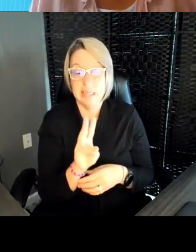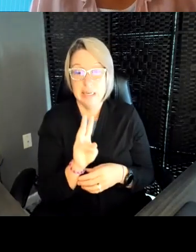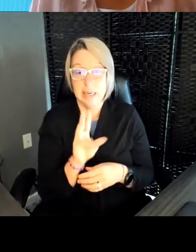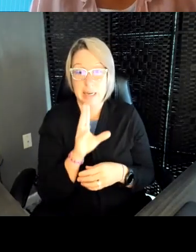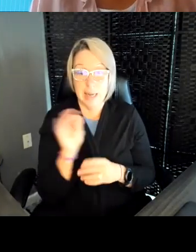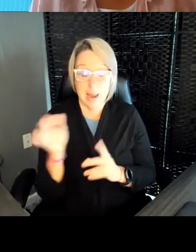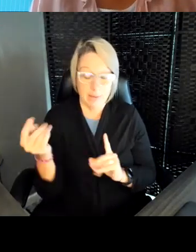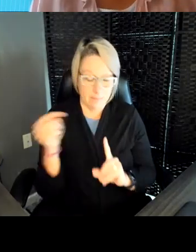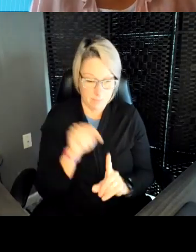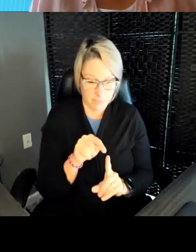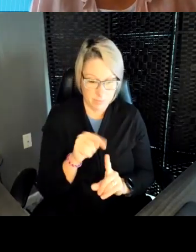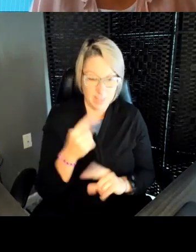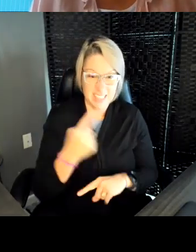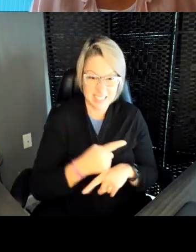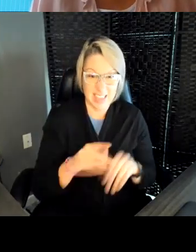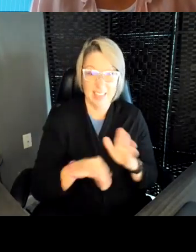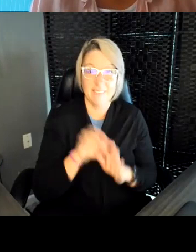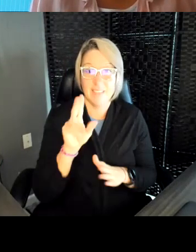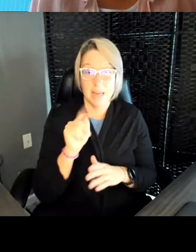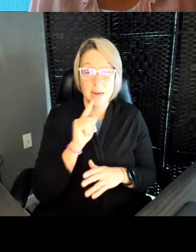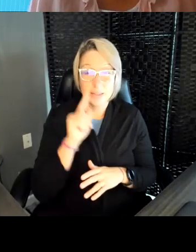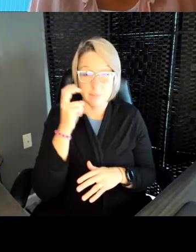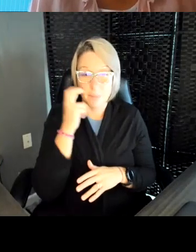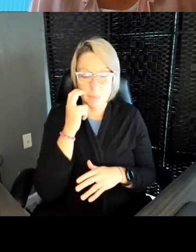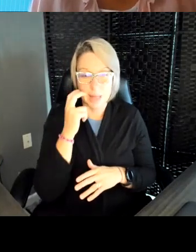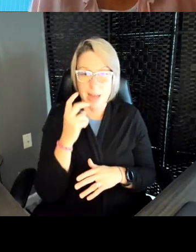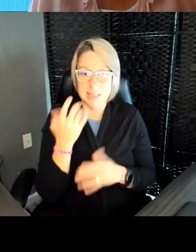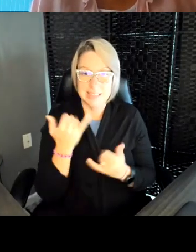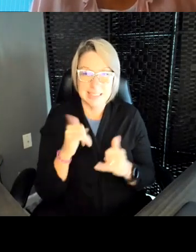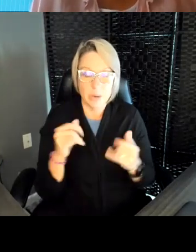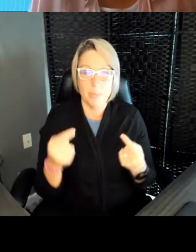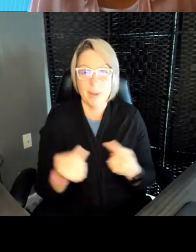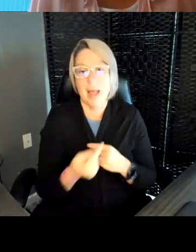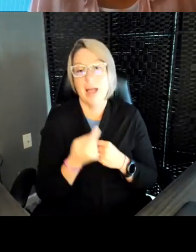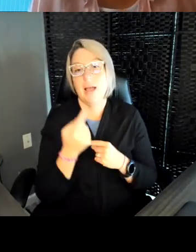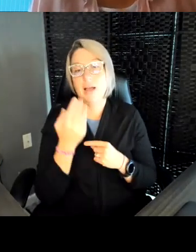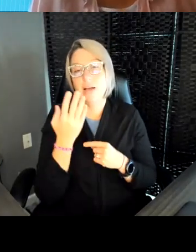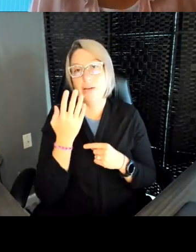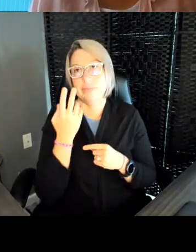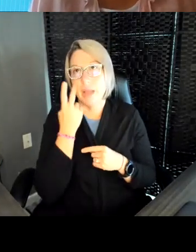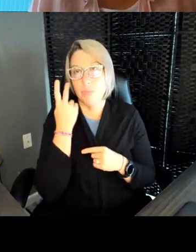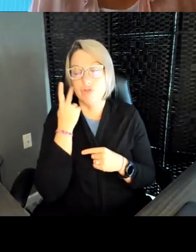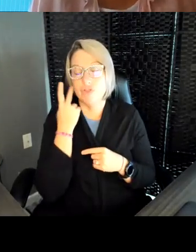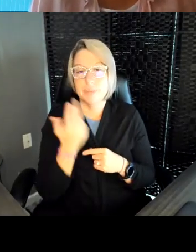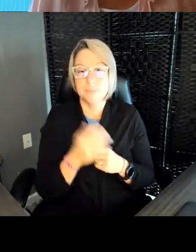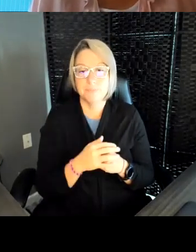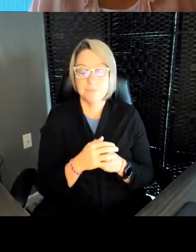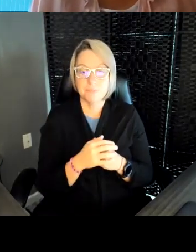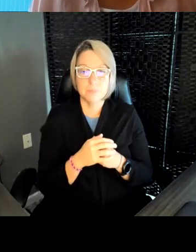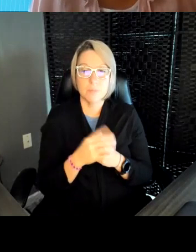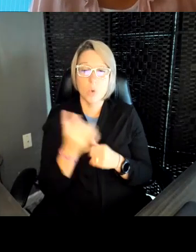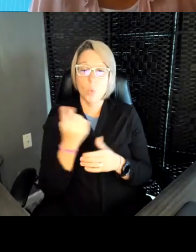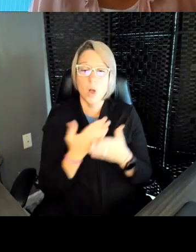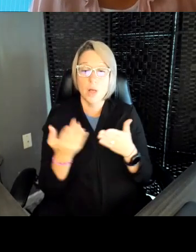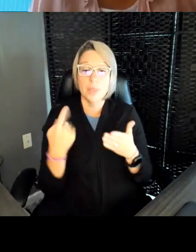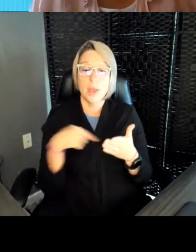blindness, it's just painful, a painful memory. I will say one of the things that we have with our